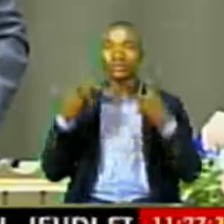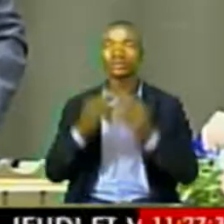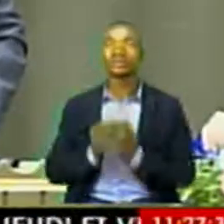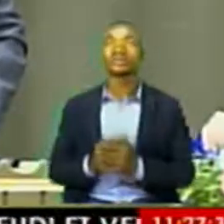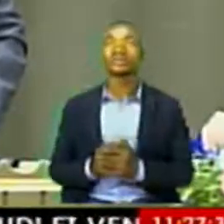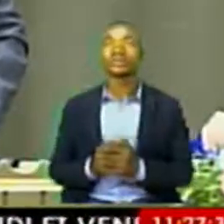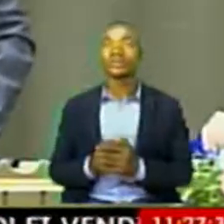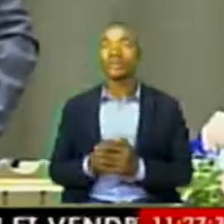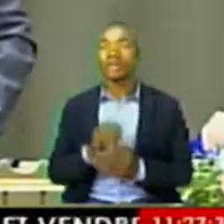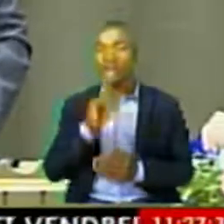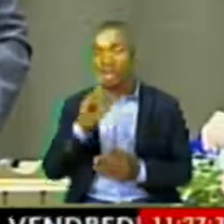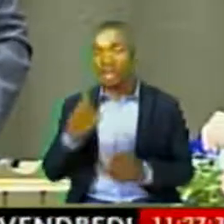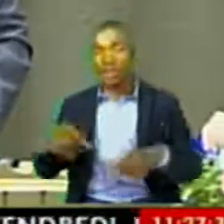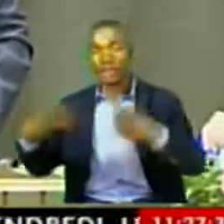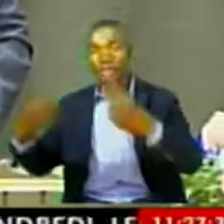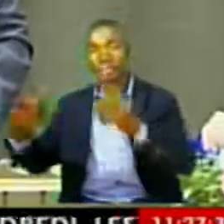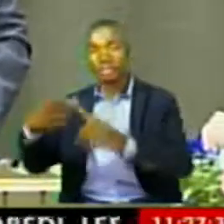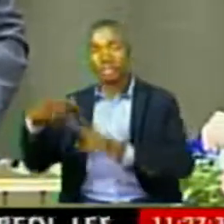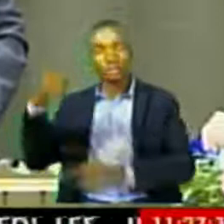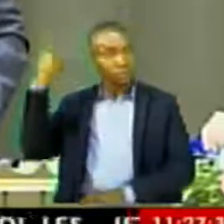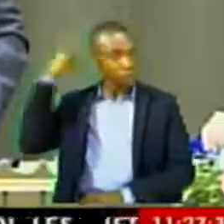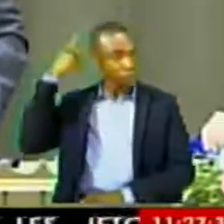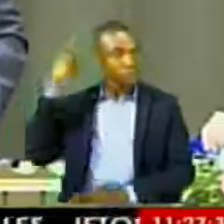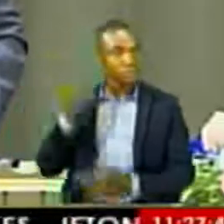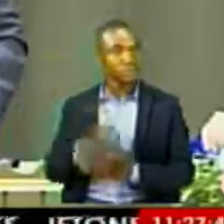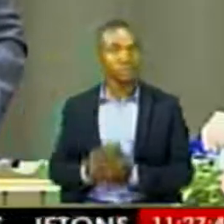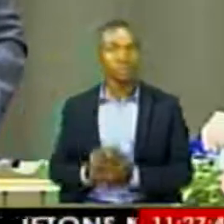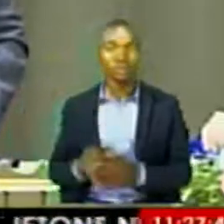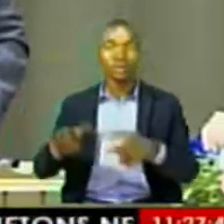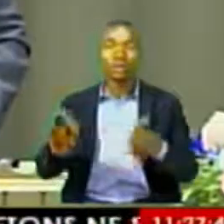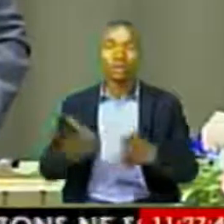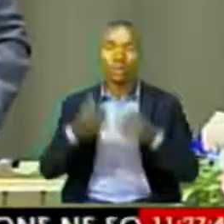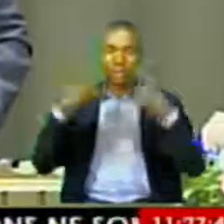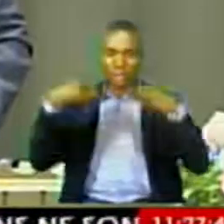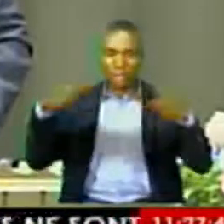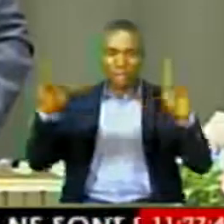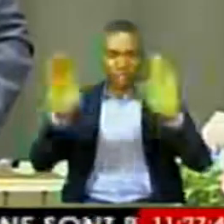Our pastor is in Kolwezi.